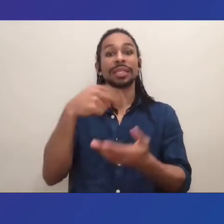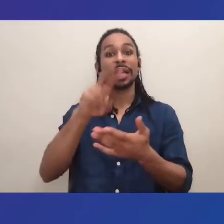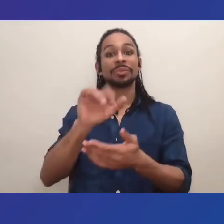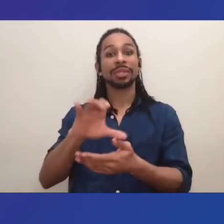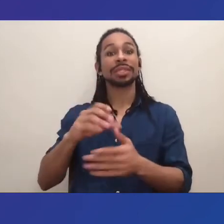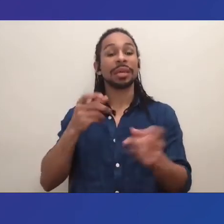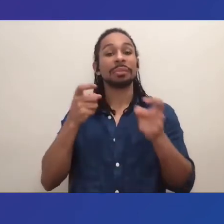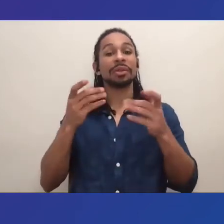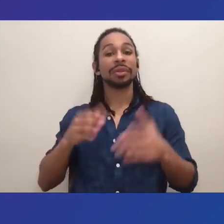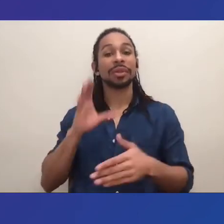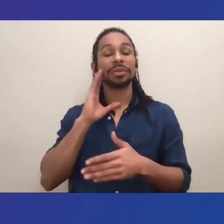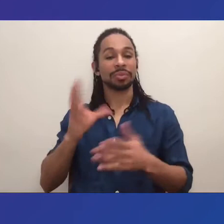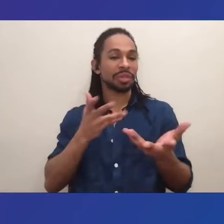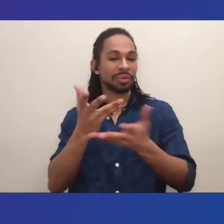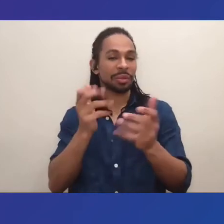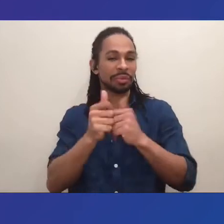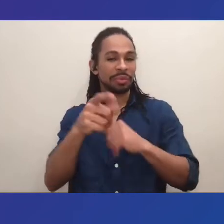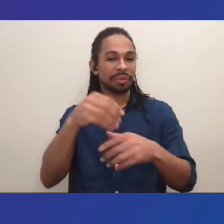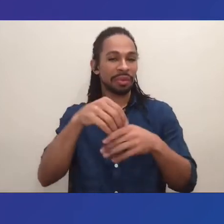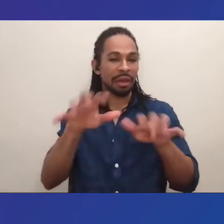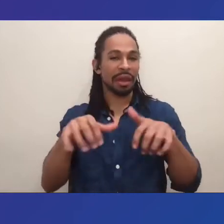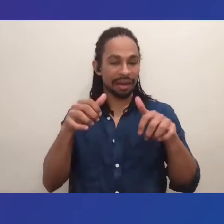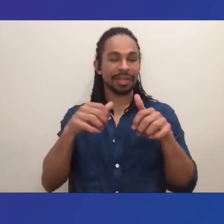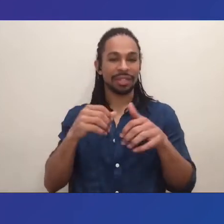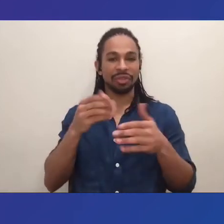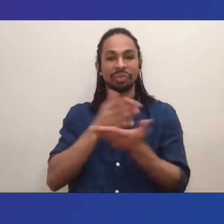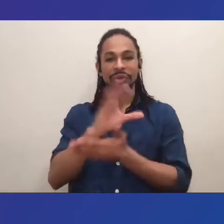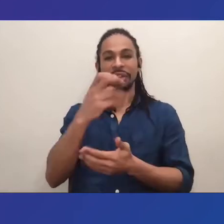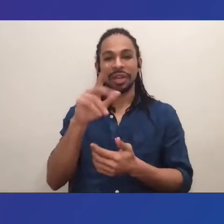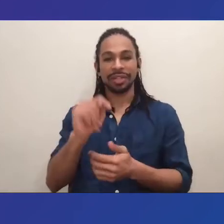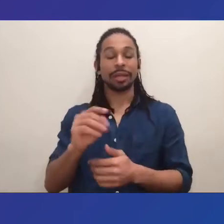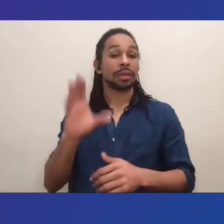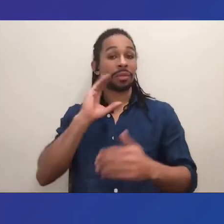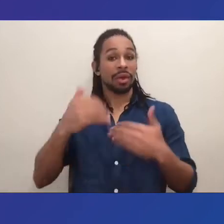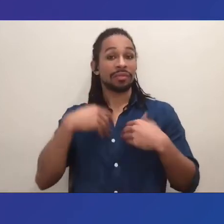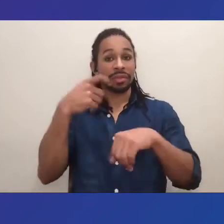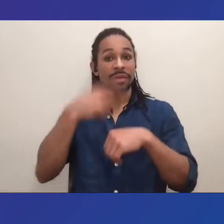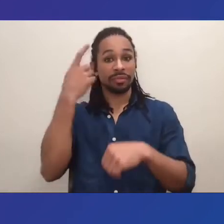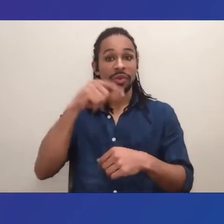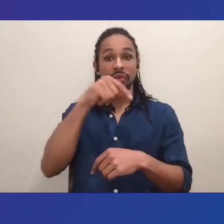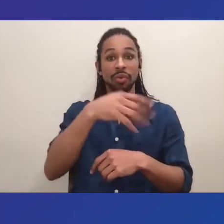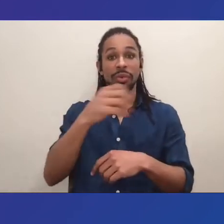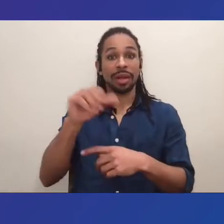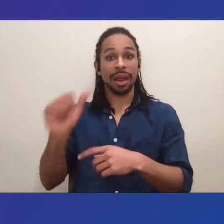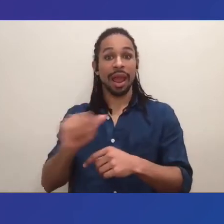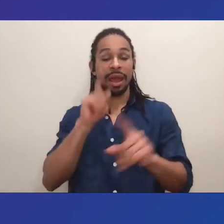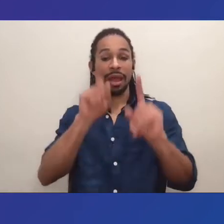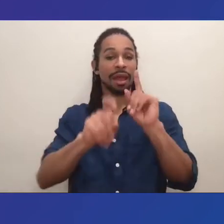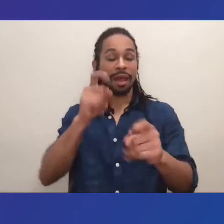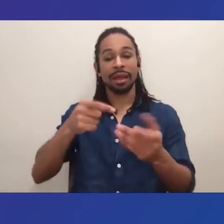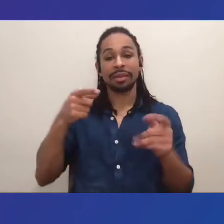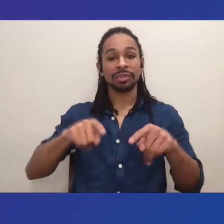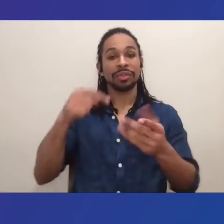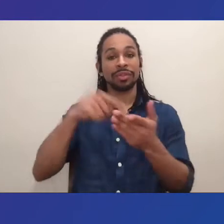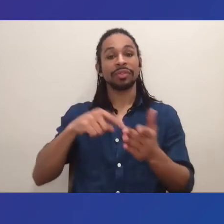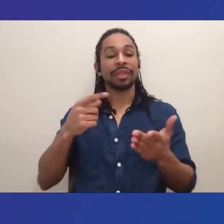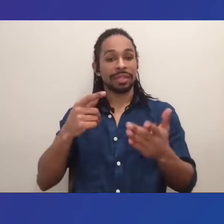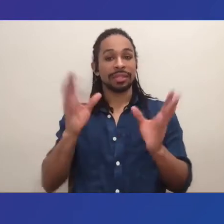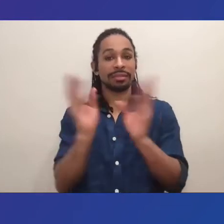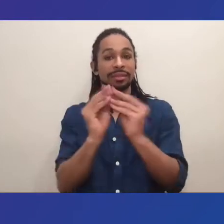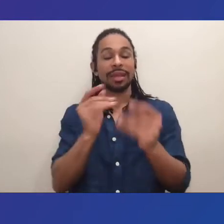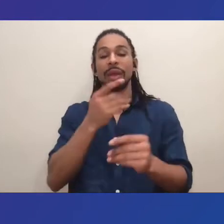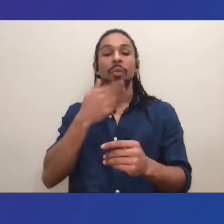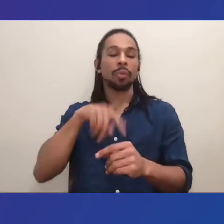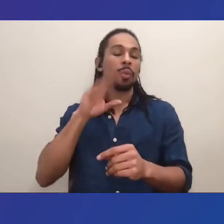you in the chat audience. There will be dedicated time for Q&A during this discussion, and there will be a session follow-up in the